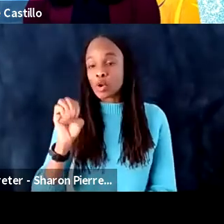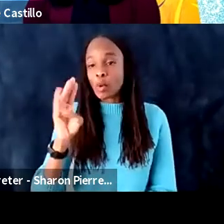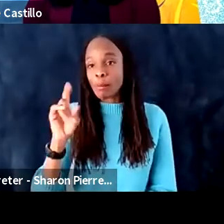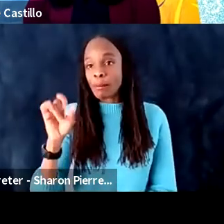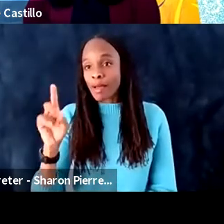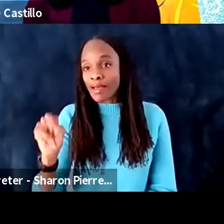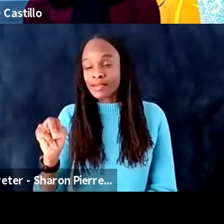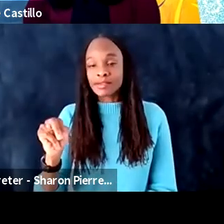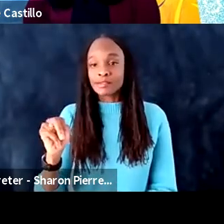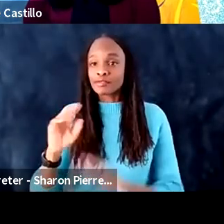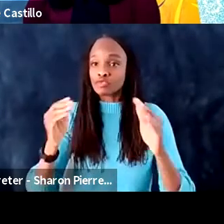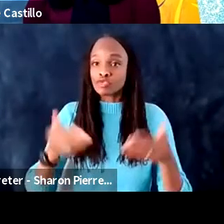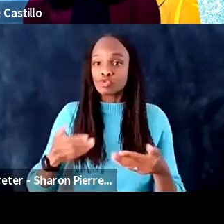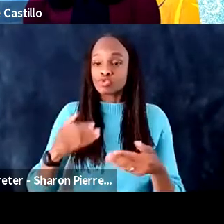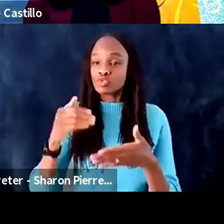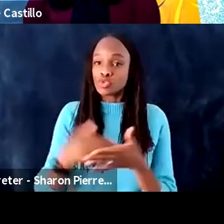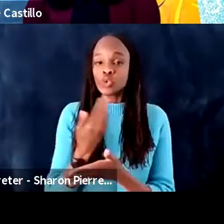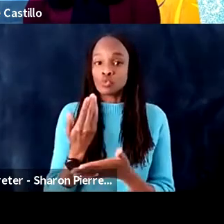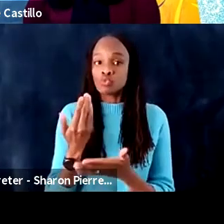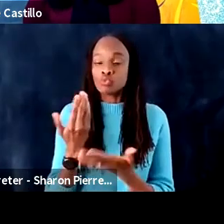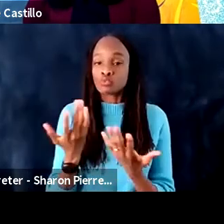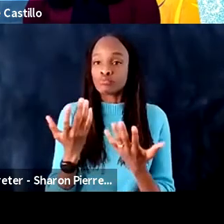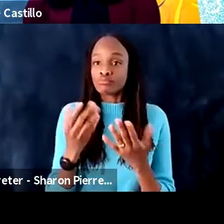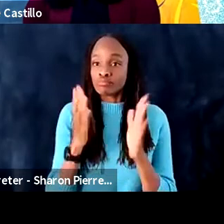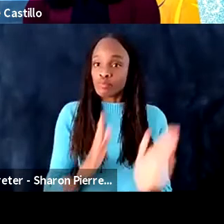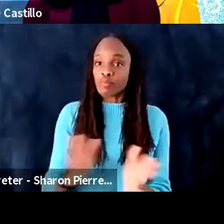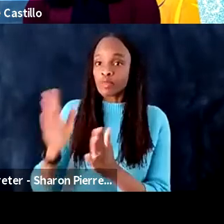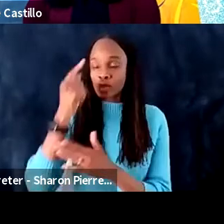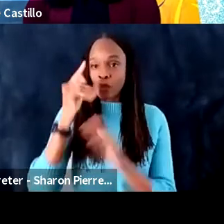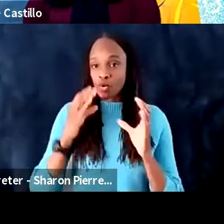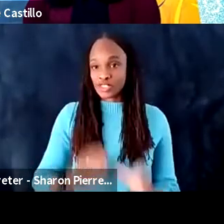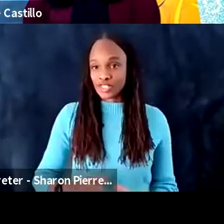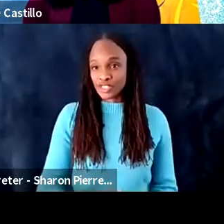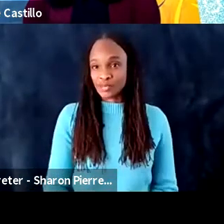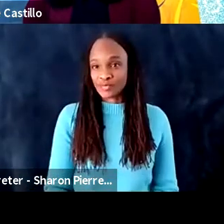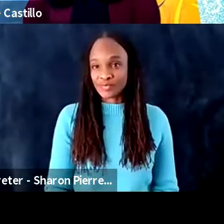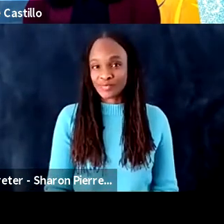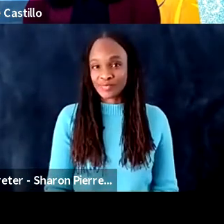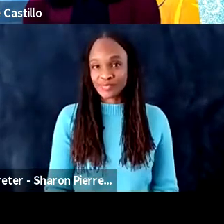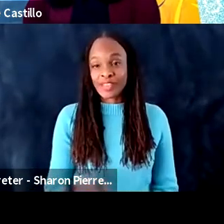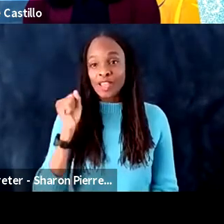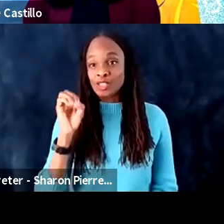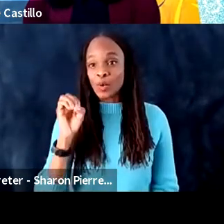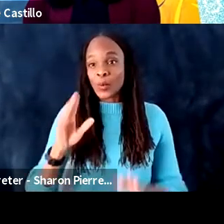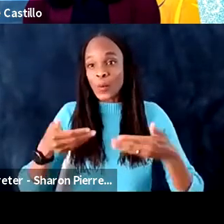introduced a new comprehensive plan for citizenship. So welcome.